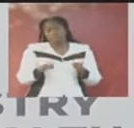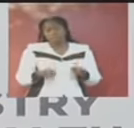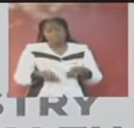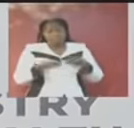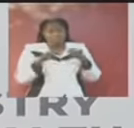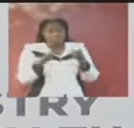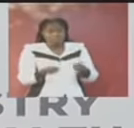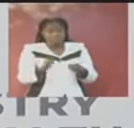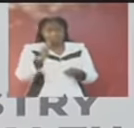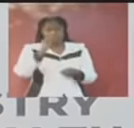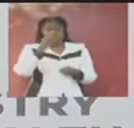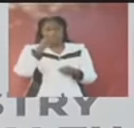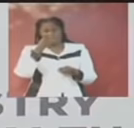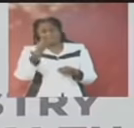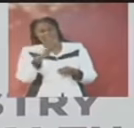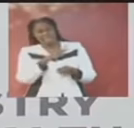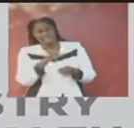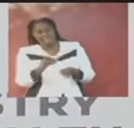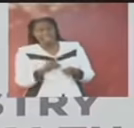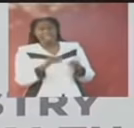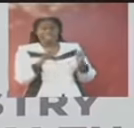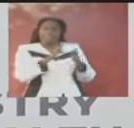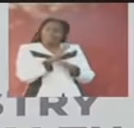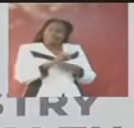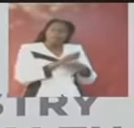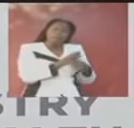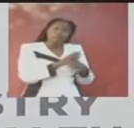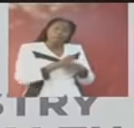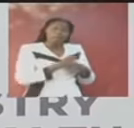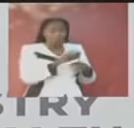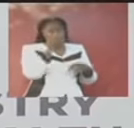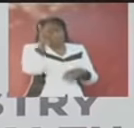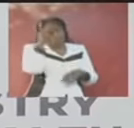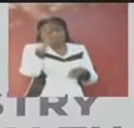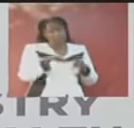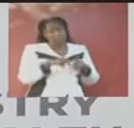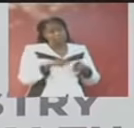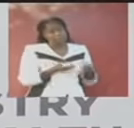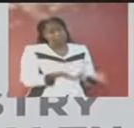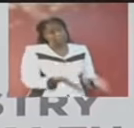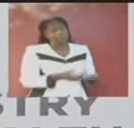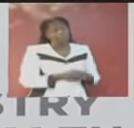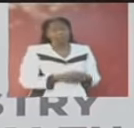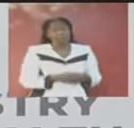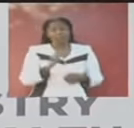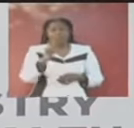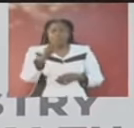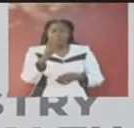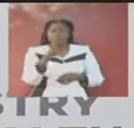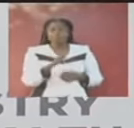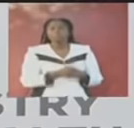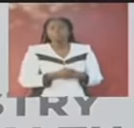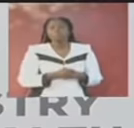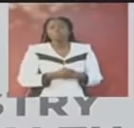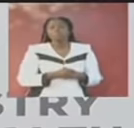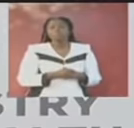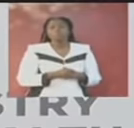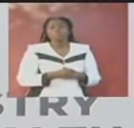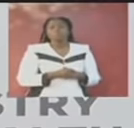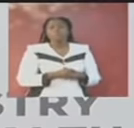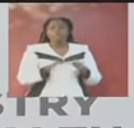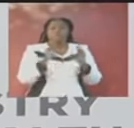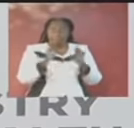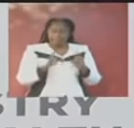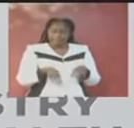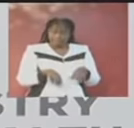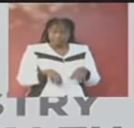we looked at was the infection prevention and control practices and the ability of the private facility to be separated into what